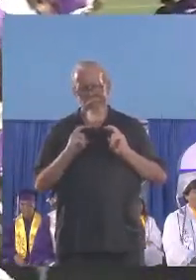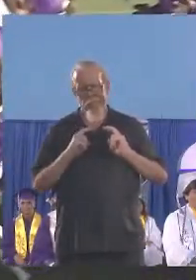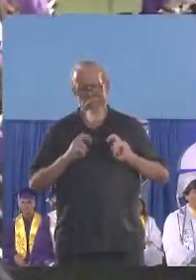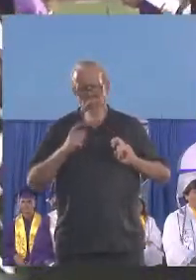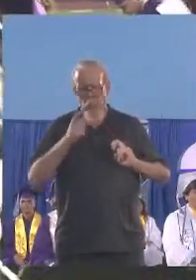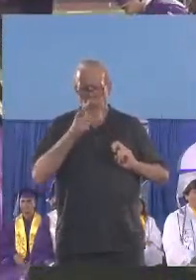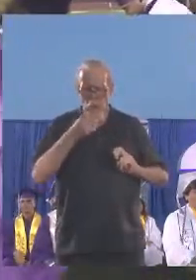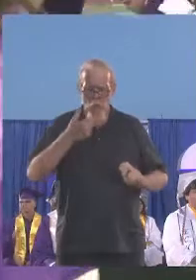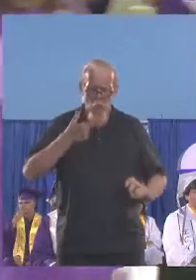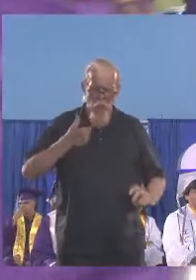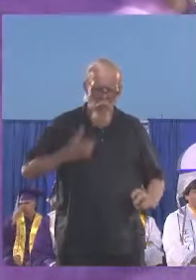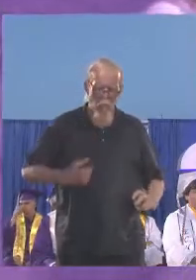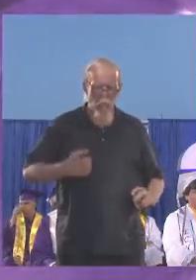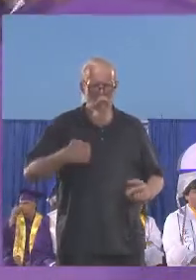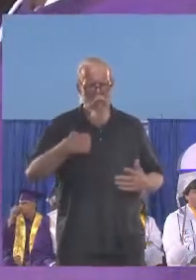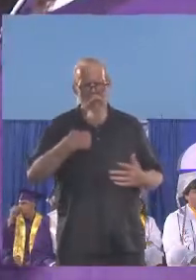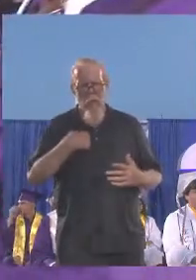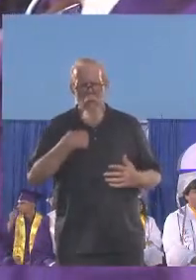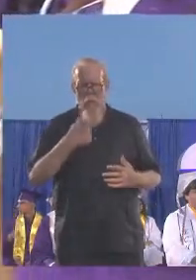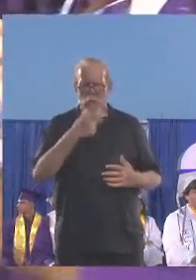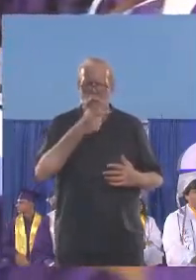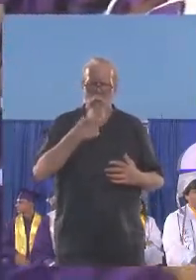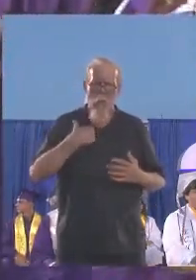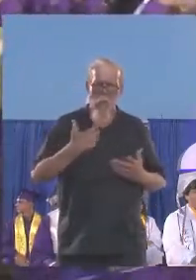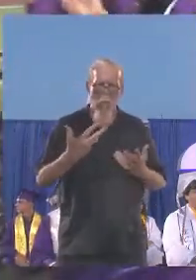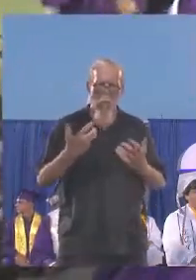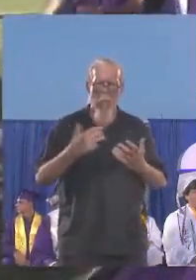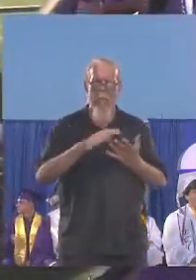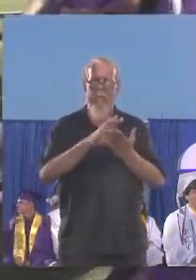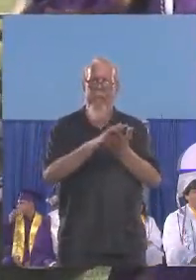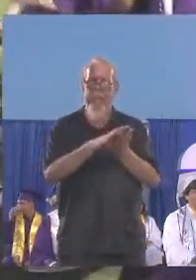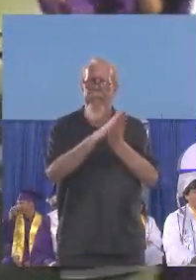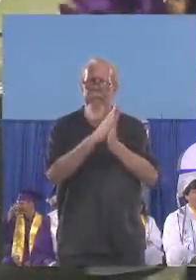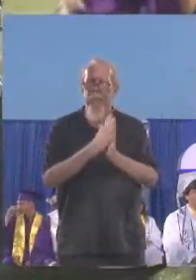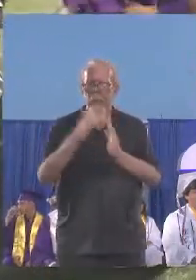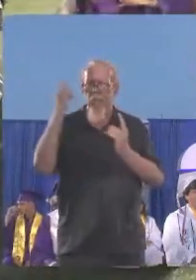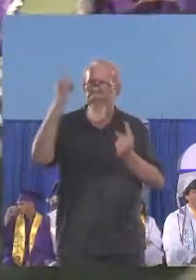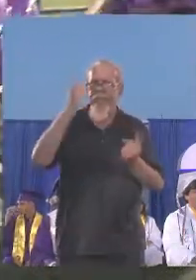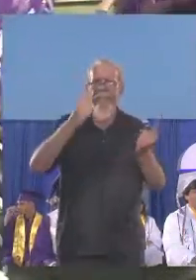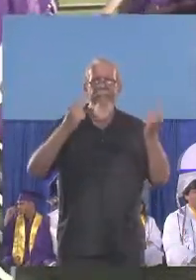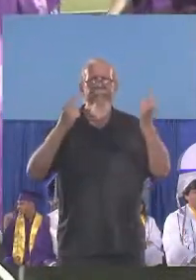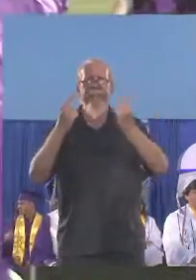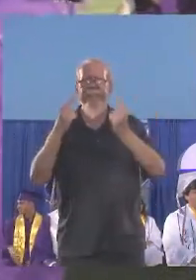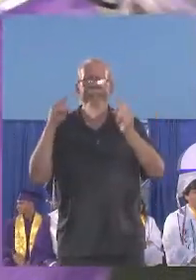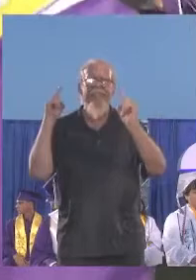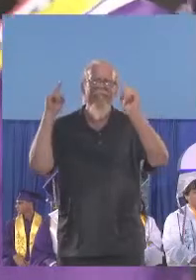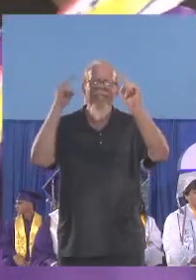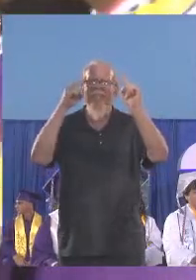inside and who you want to be. Think about what you want in life.